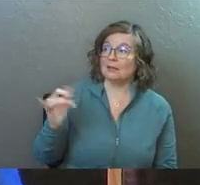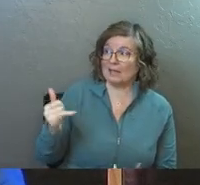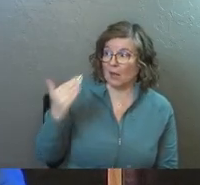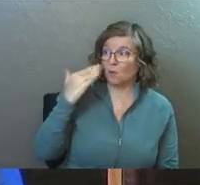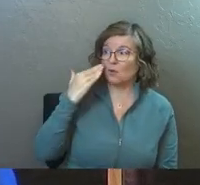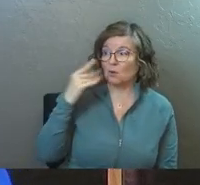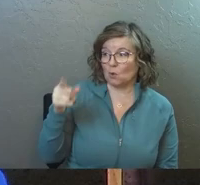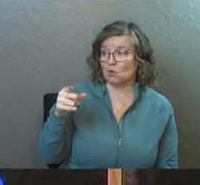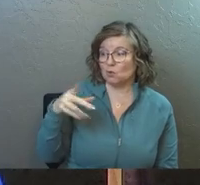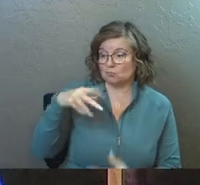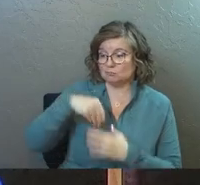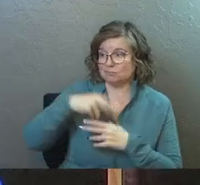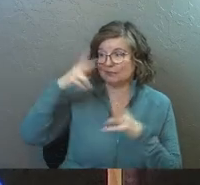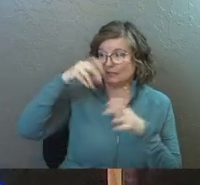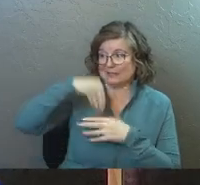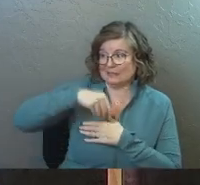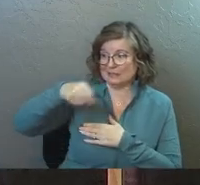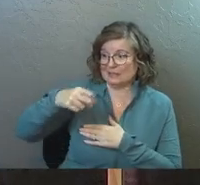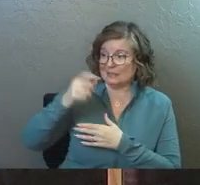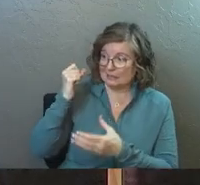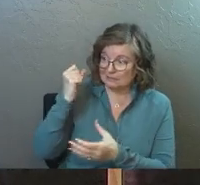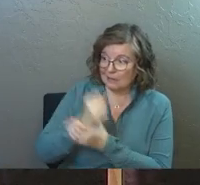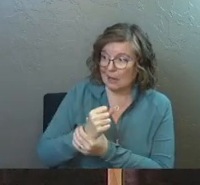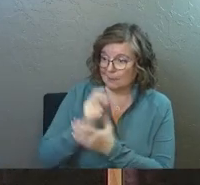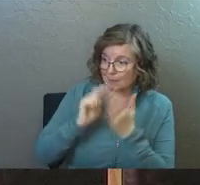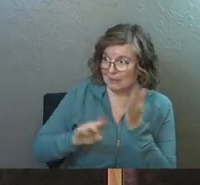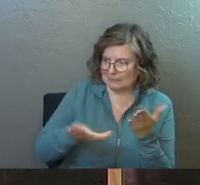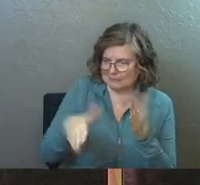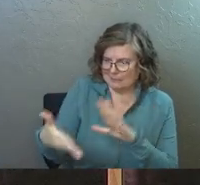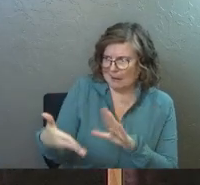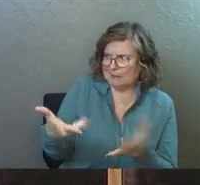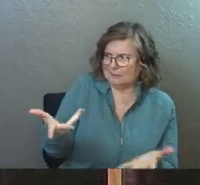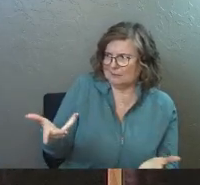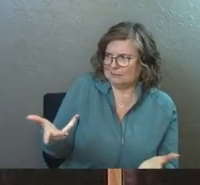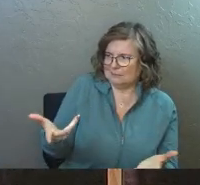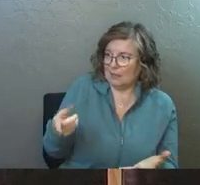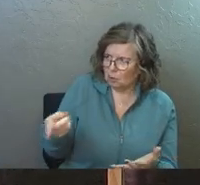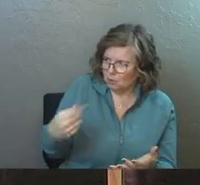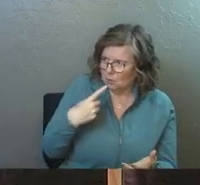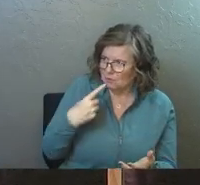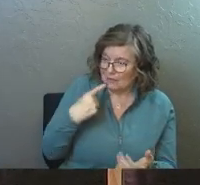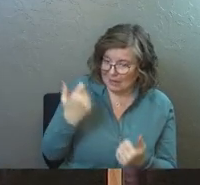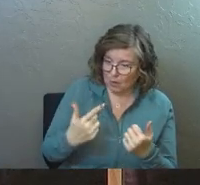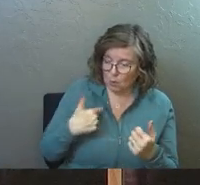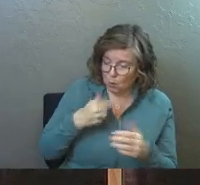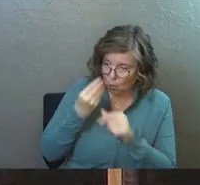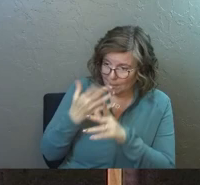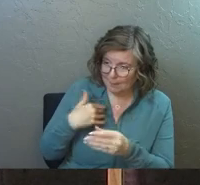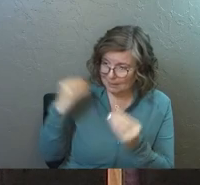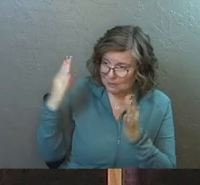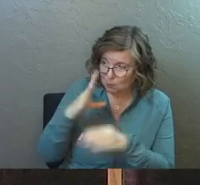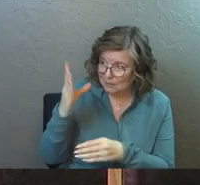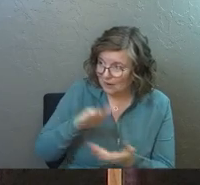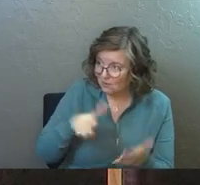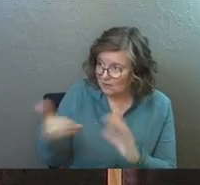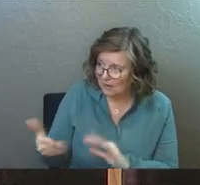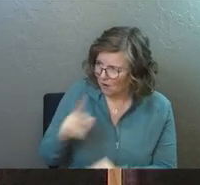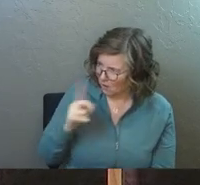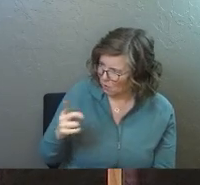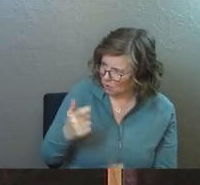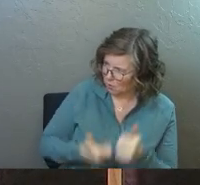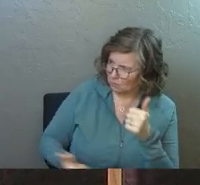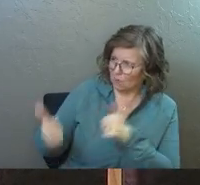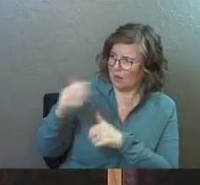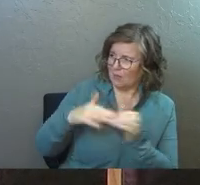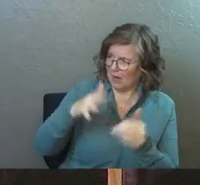Now, we know you're possessed by a demon. Even Abraham, the prophets, died, Jesus. But you say, anyone who obeys my teaching will never die. Are you